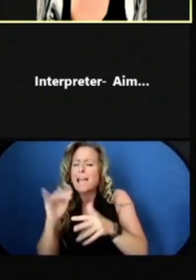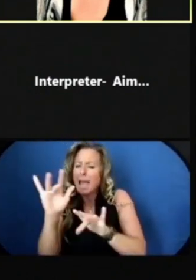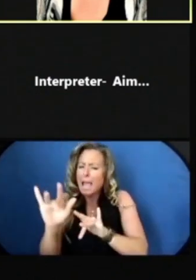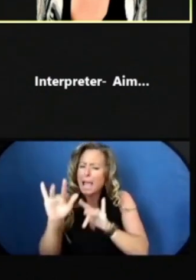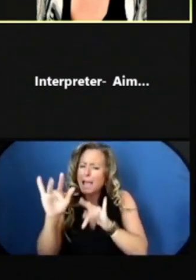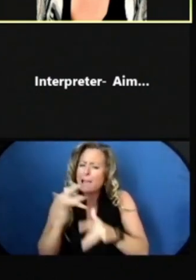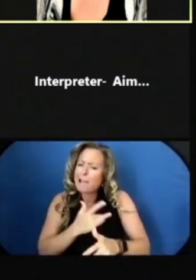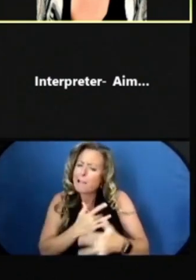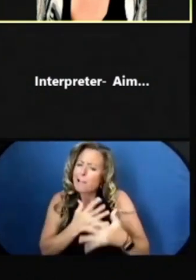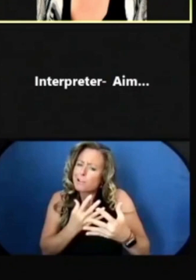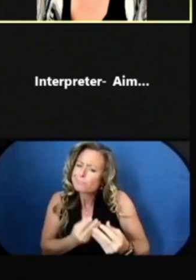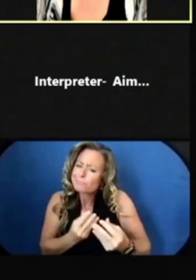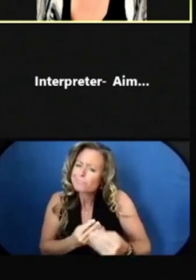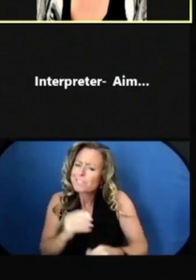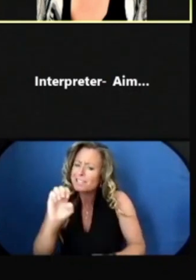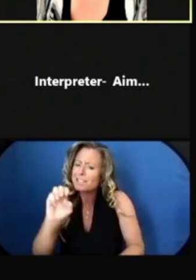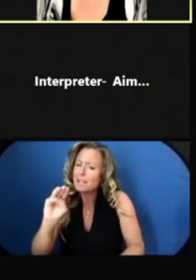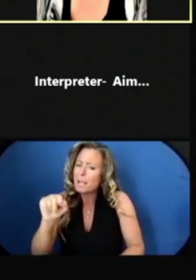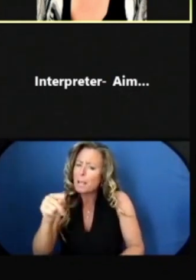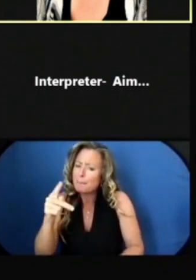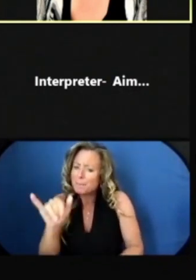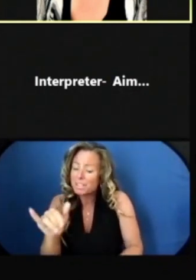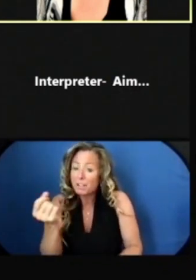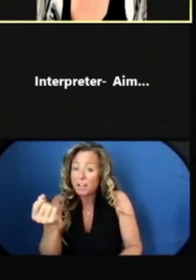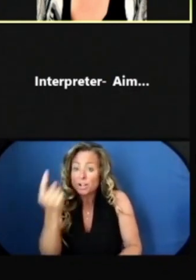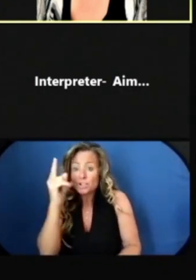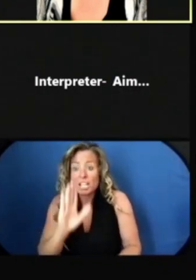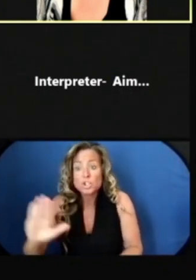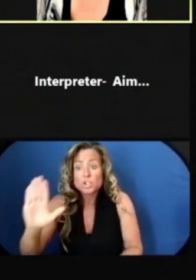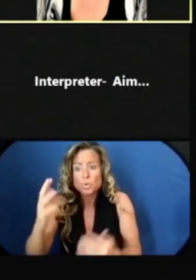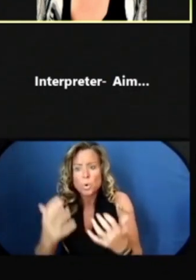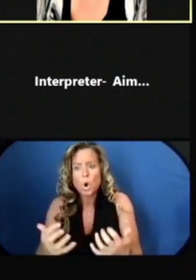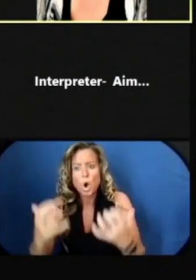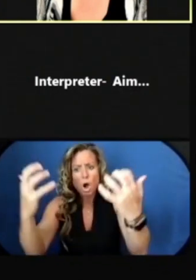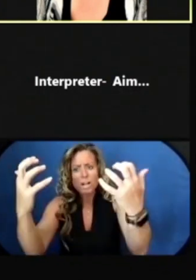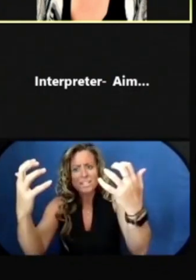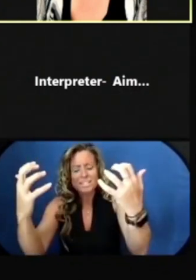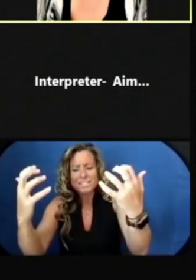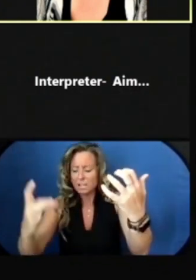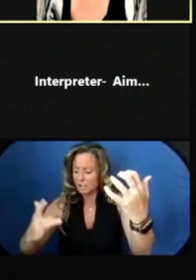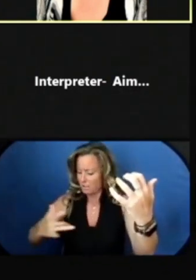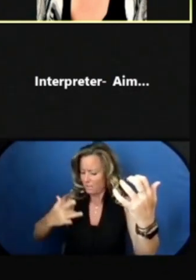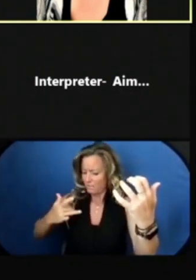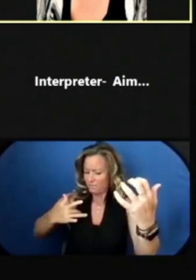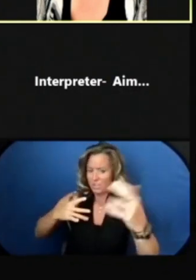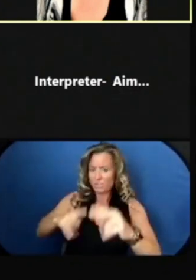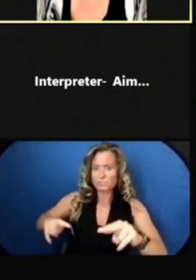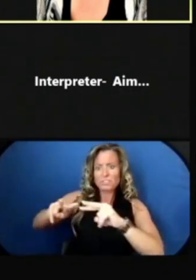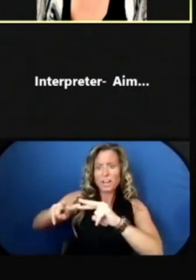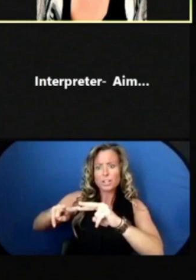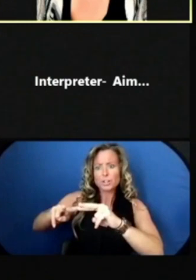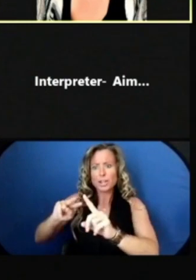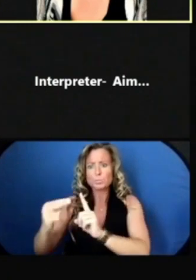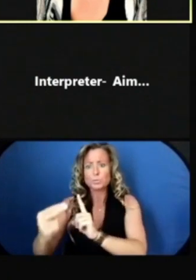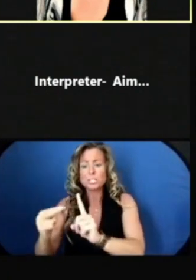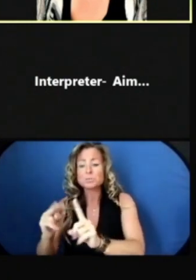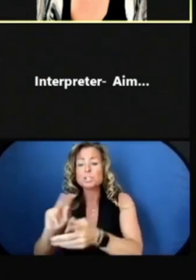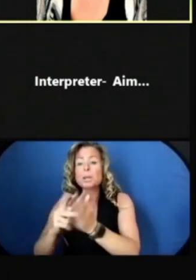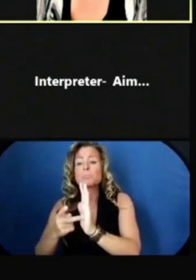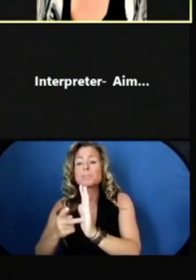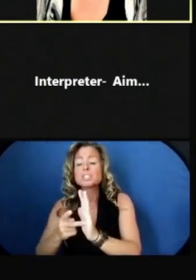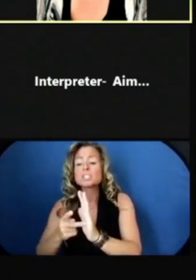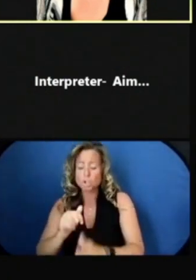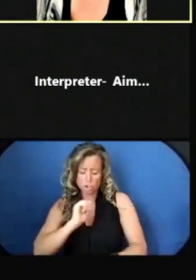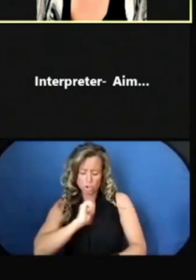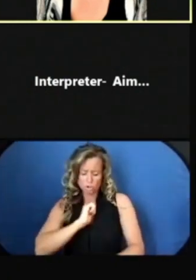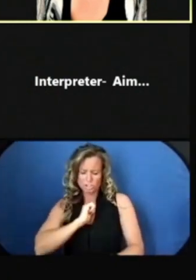to understand how your audience's values influence their own perceptions. And this is about walking in someone else's